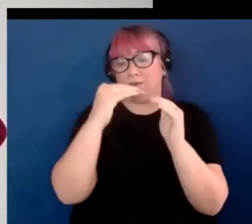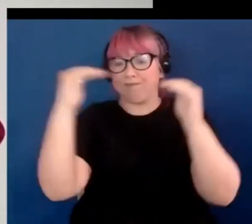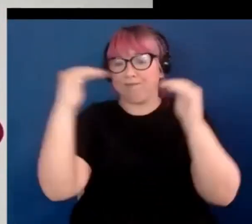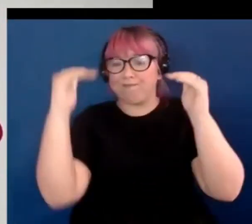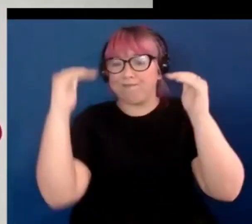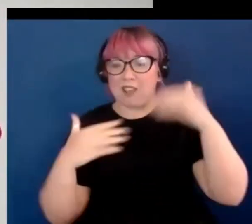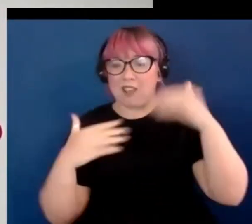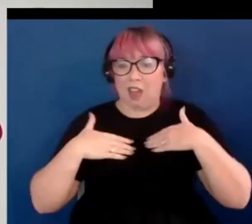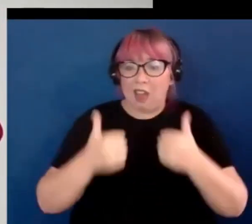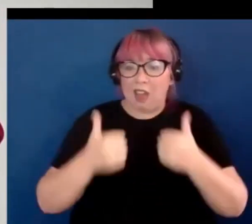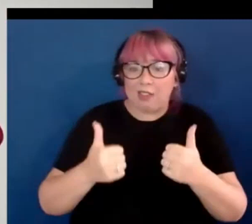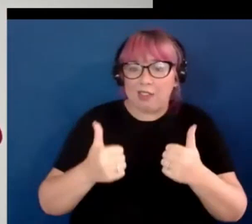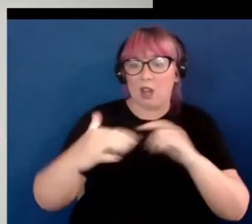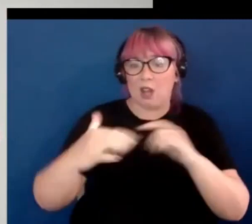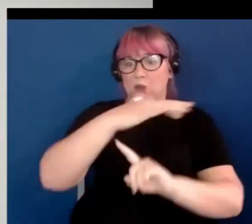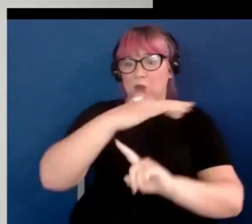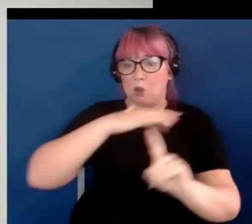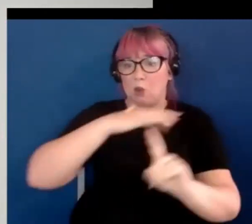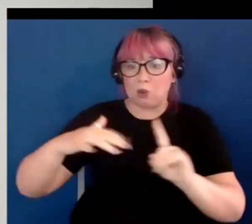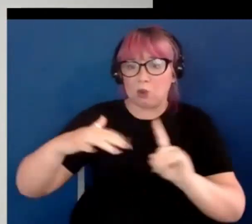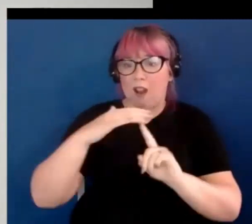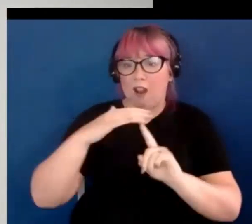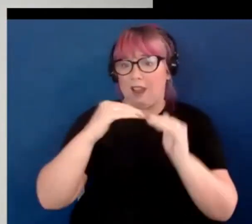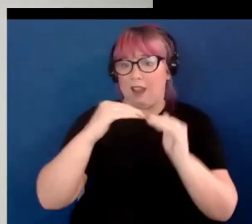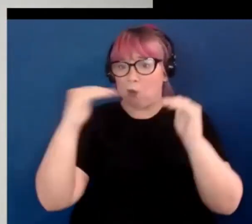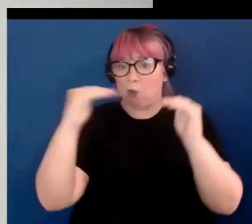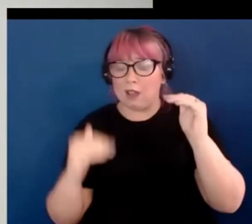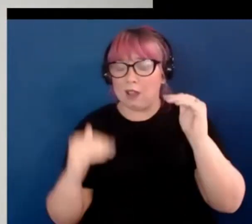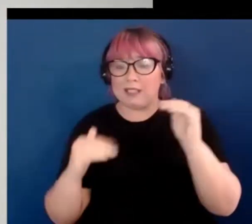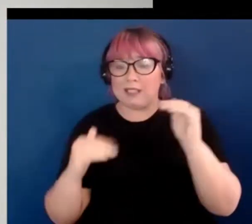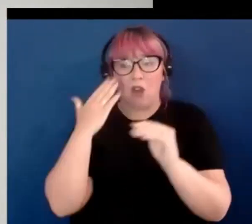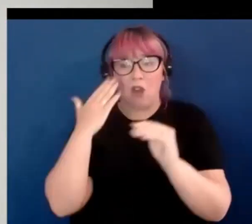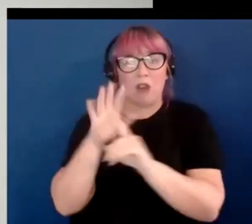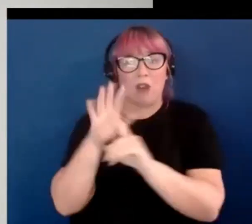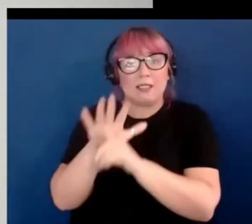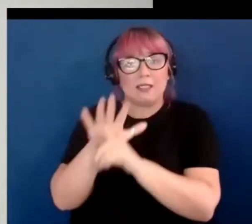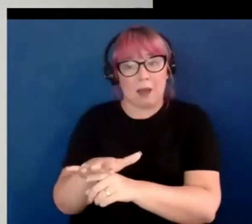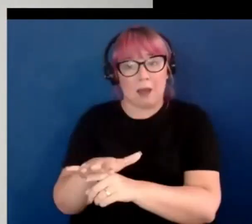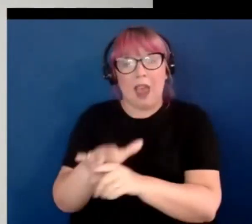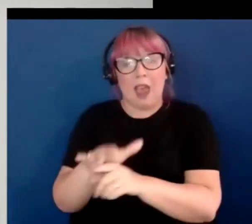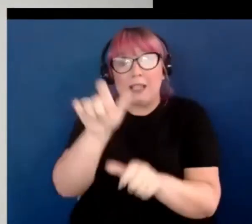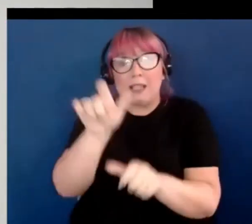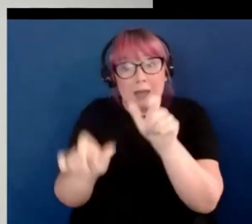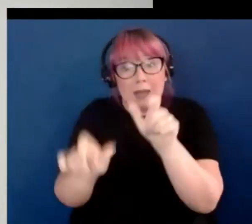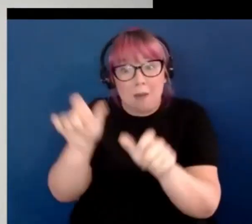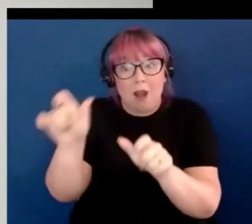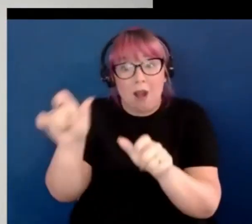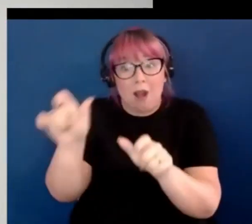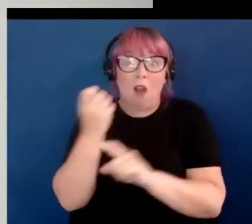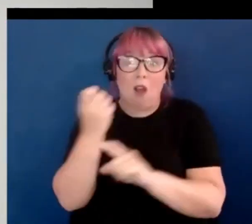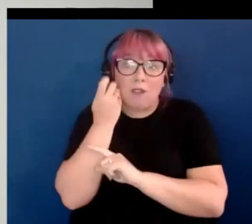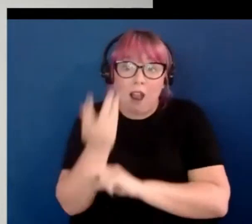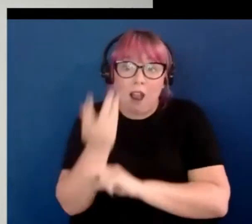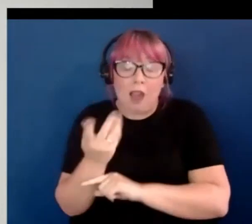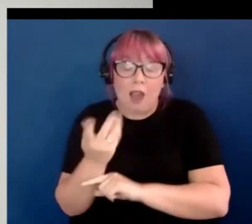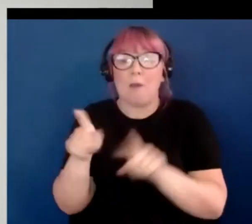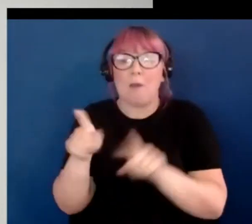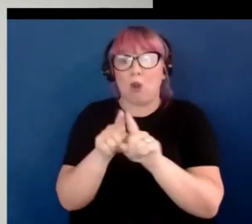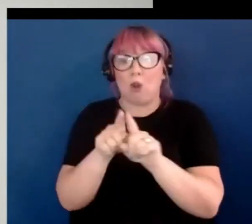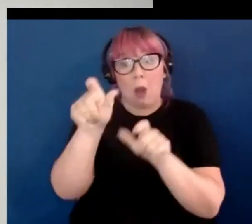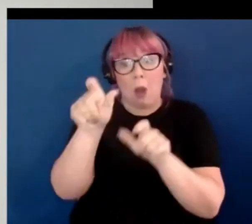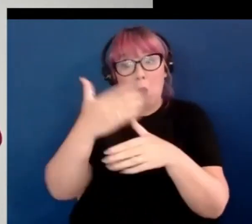and racism. And it's people of colour and the working class who are suffering disproportionately from